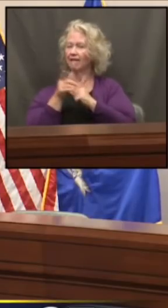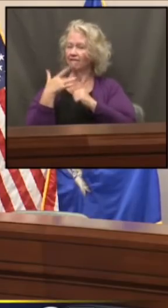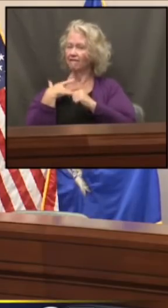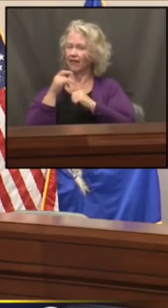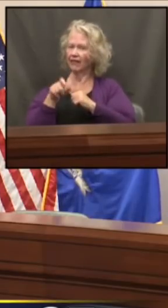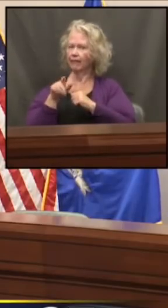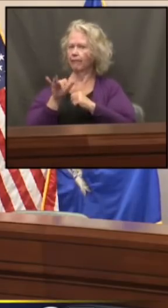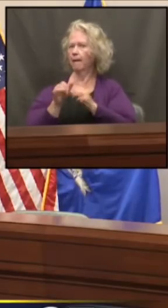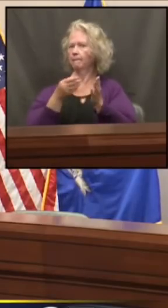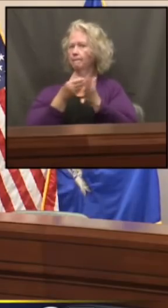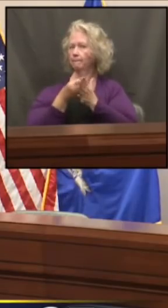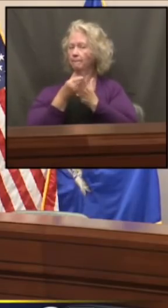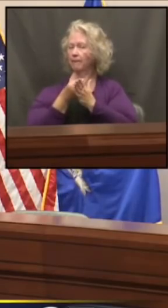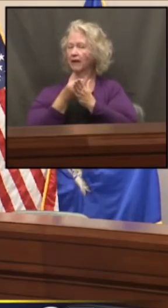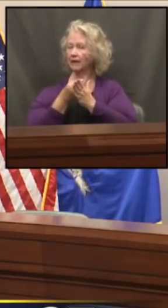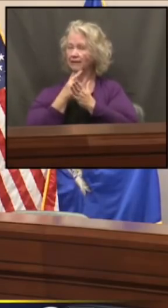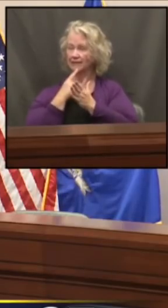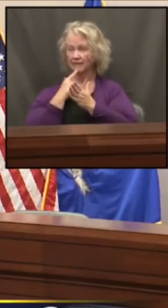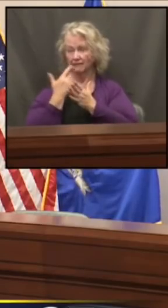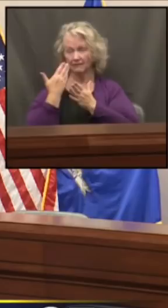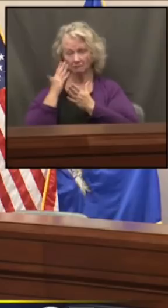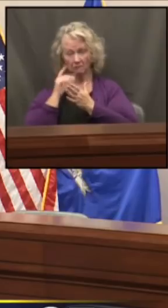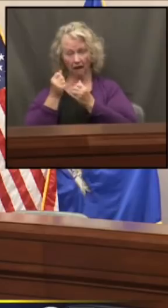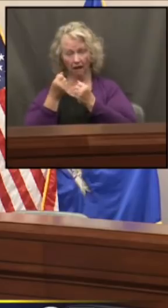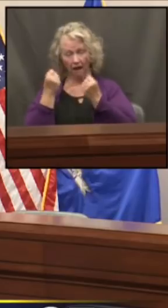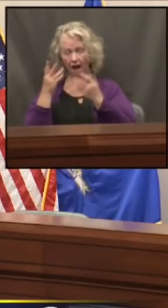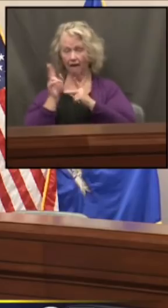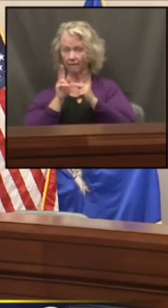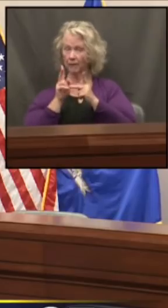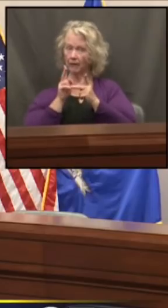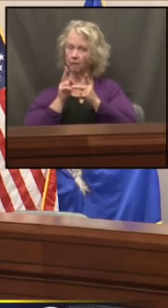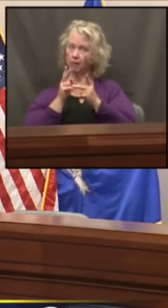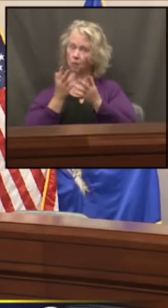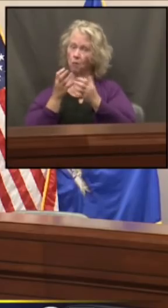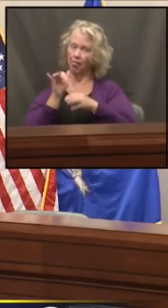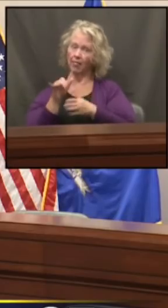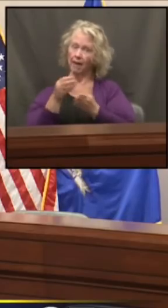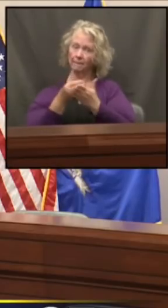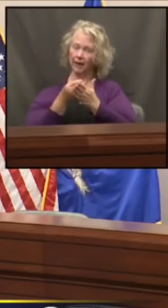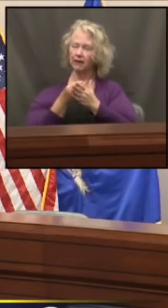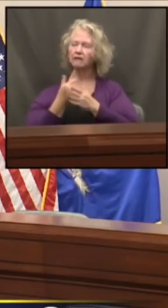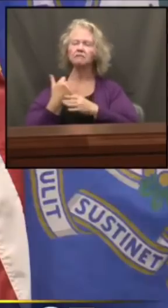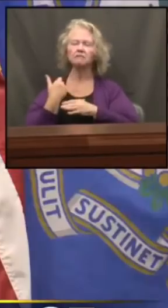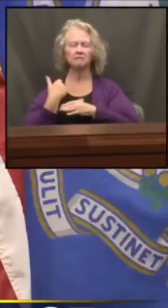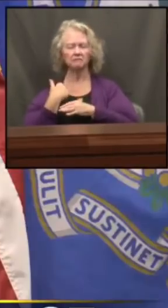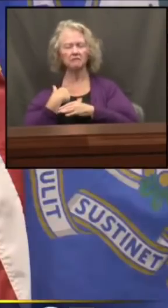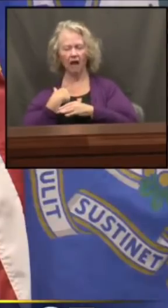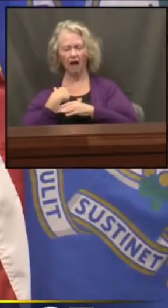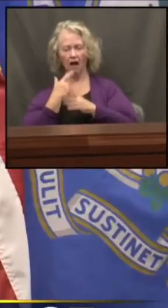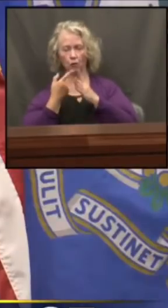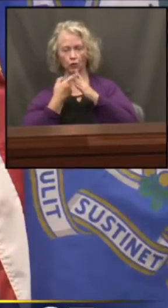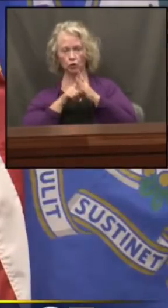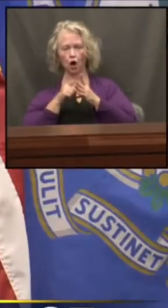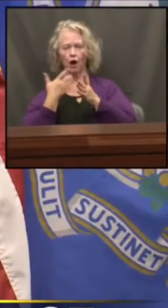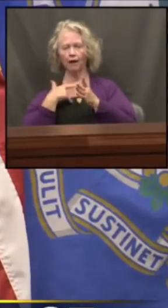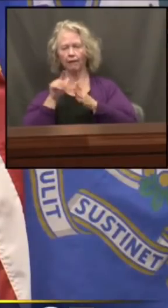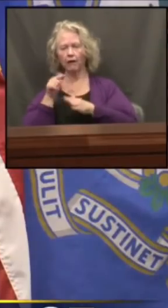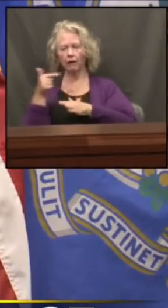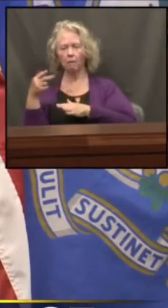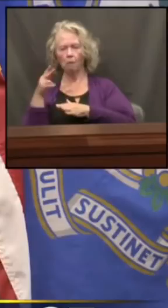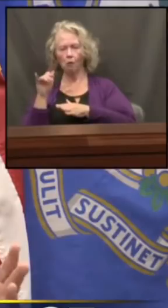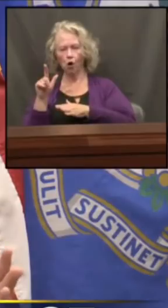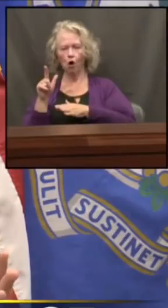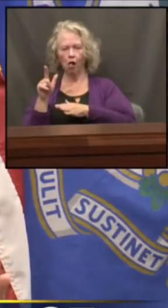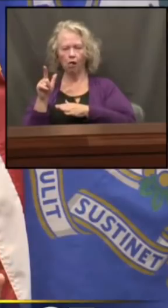as well. So it seems like a lot of people are hoping for some of this. I'll start with that, Sue, and then hand it over to Paul. But first of